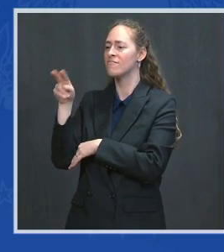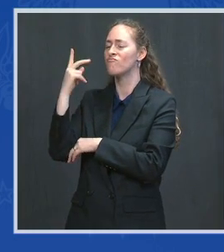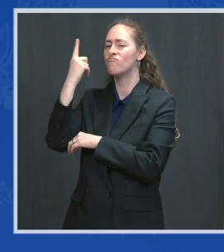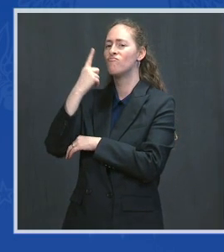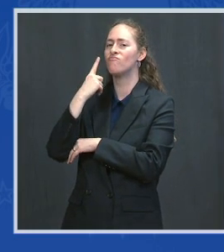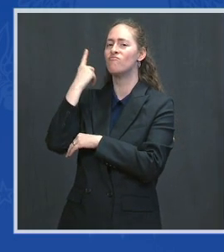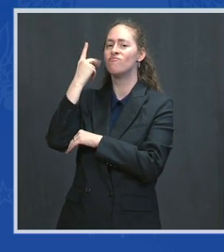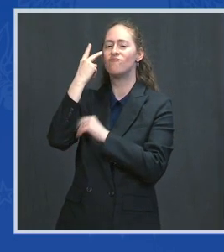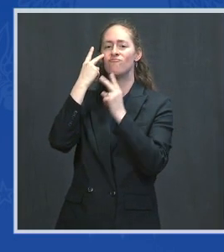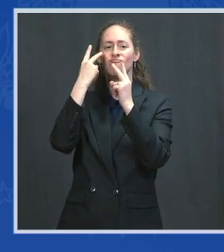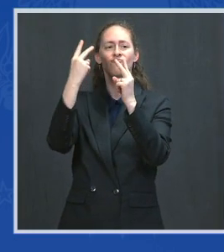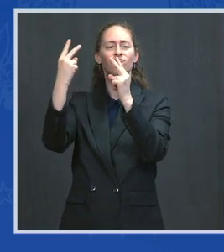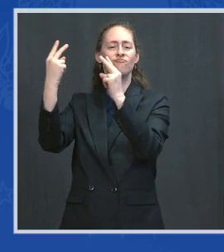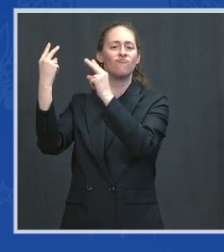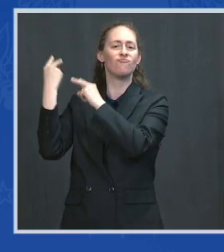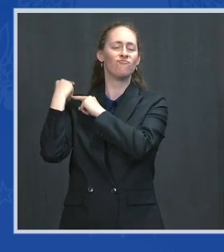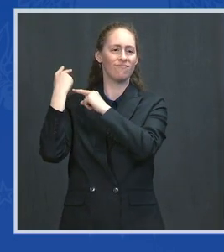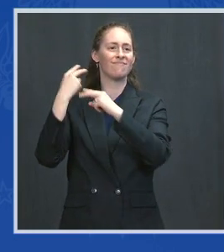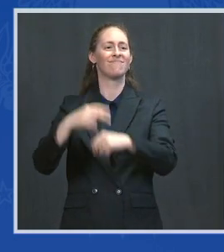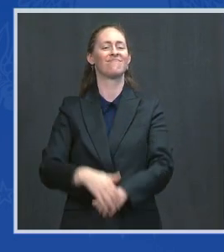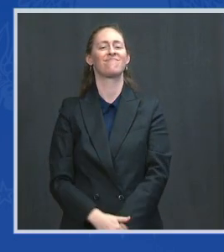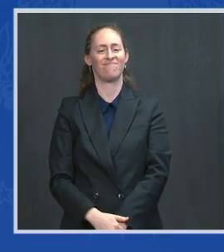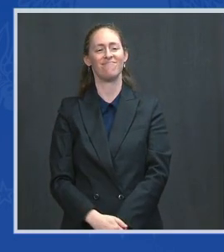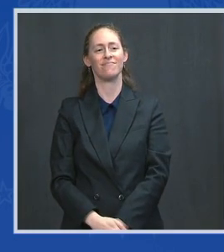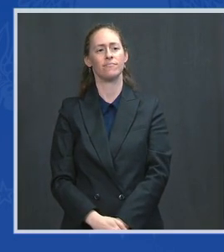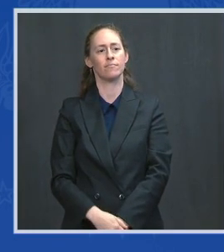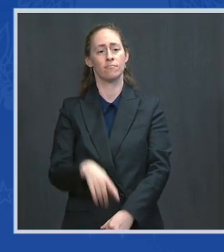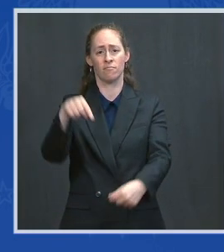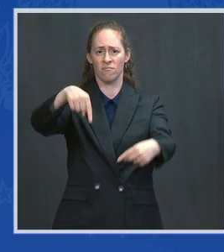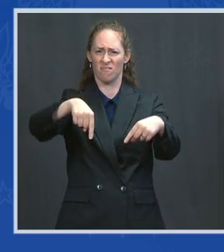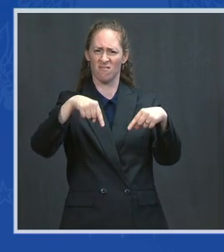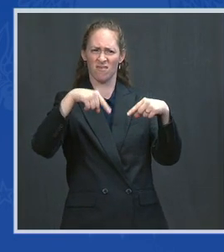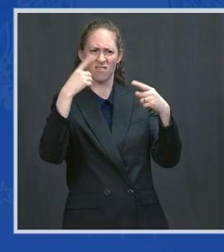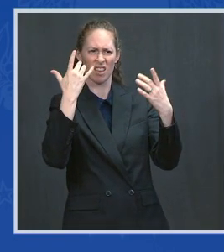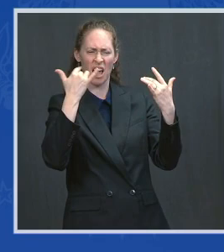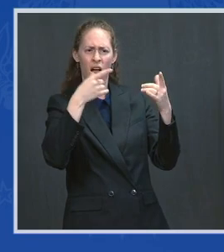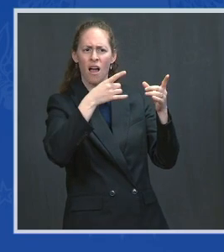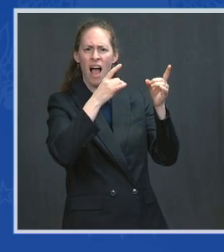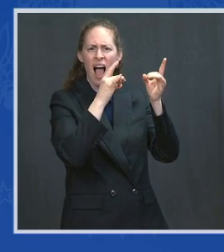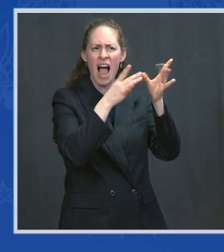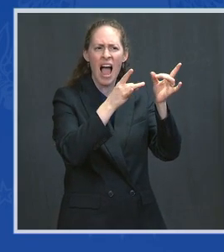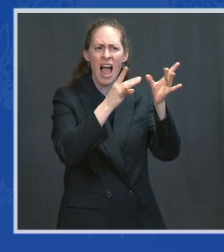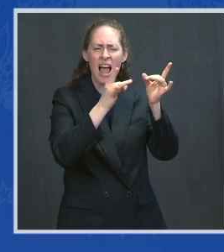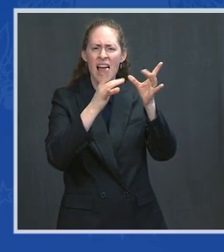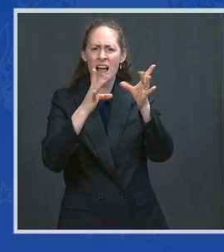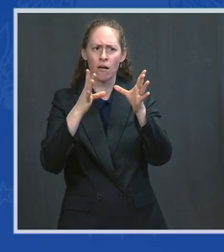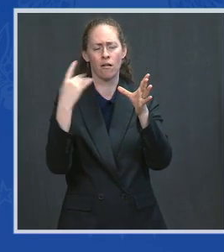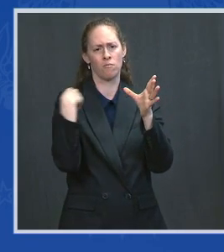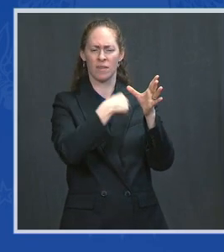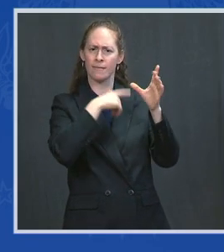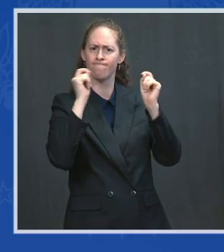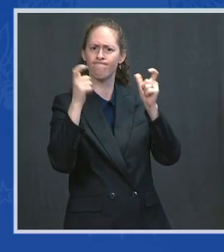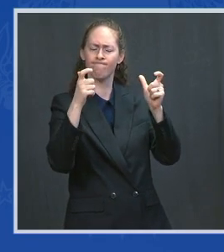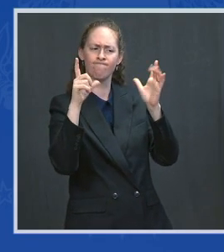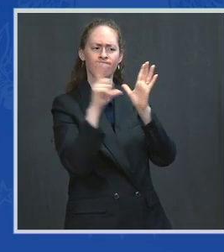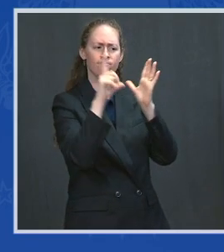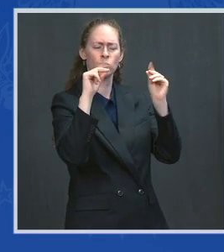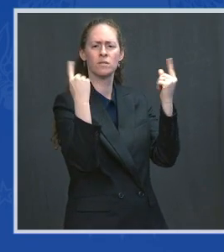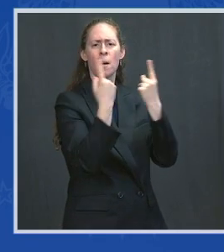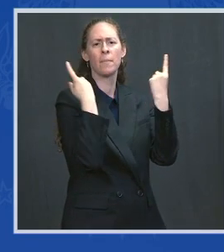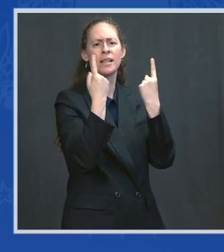took action to combat hate. Thank you all. Around this time last